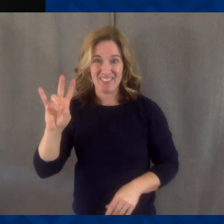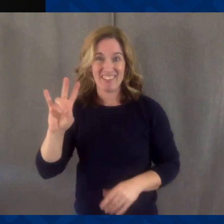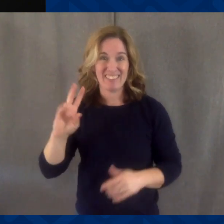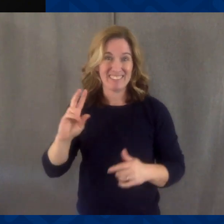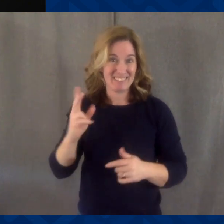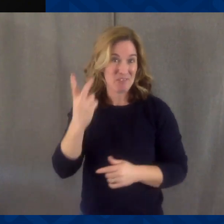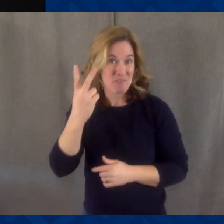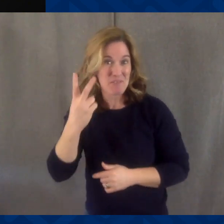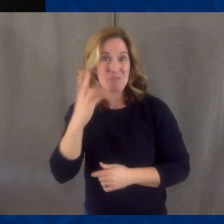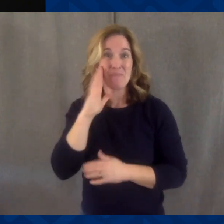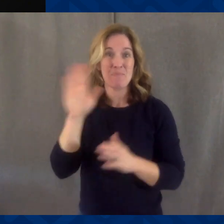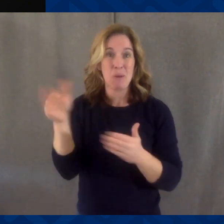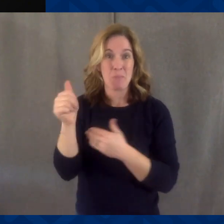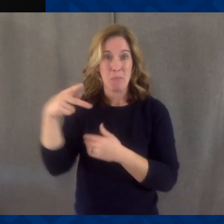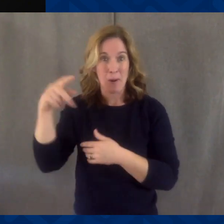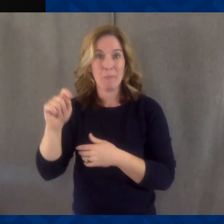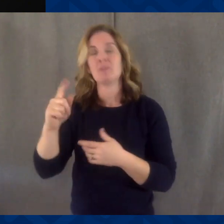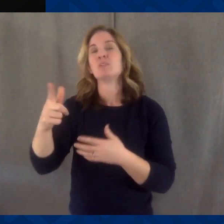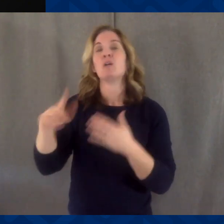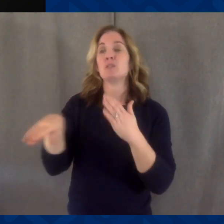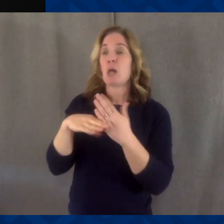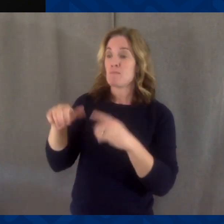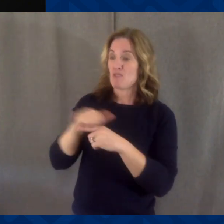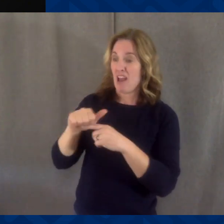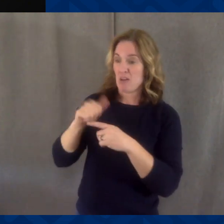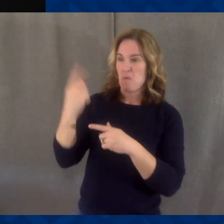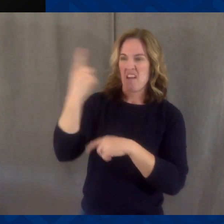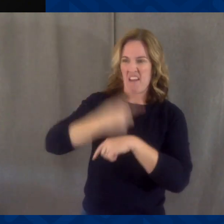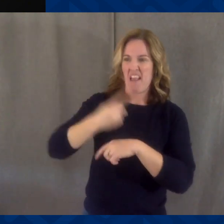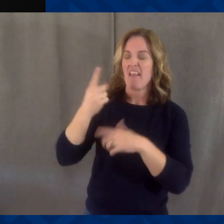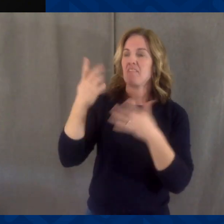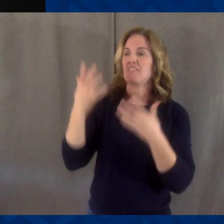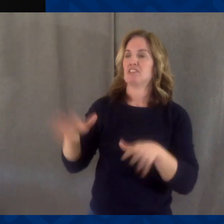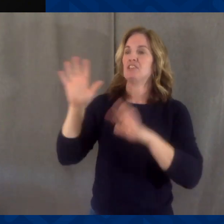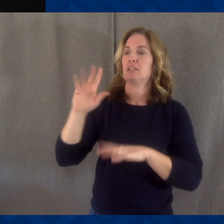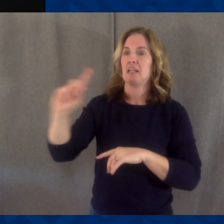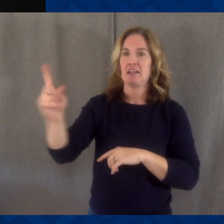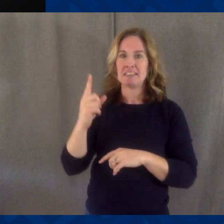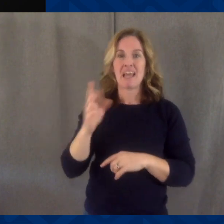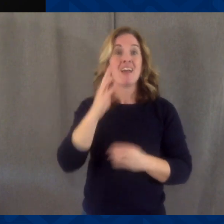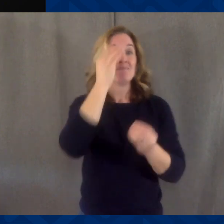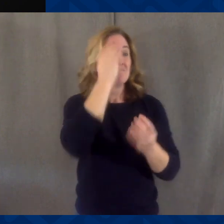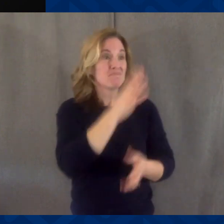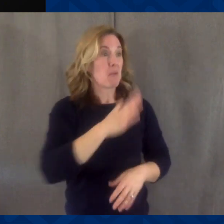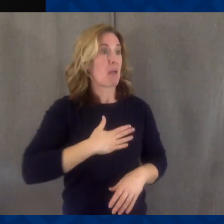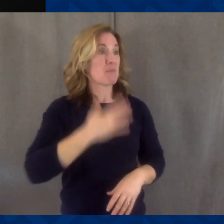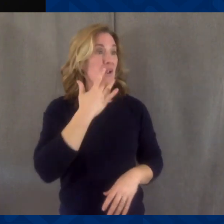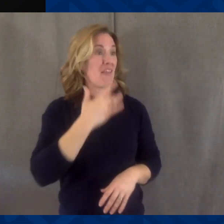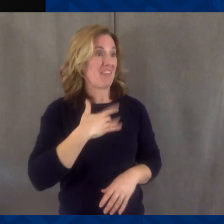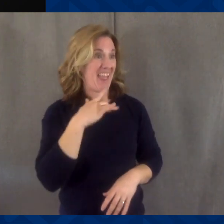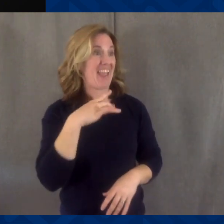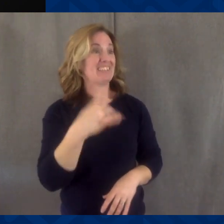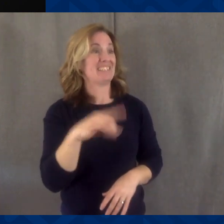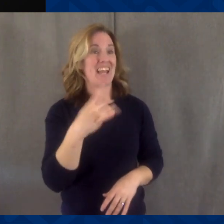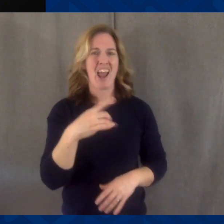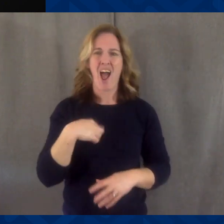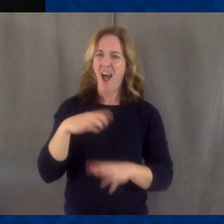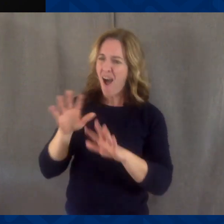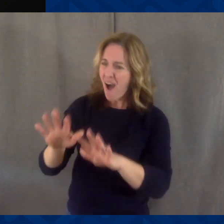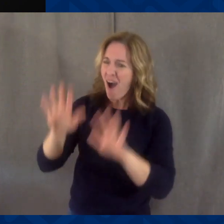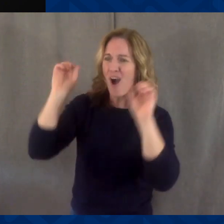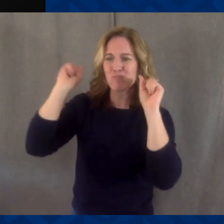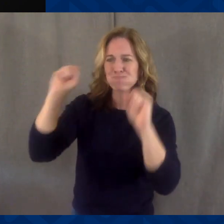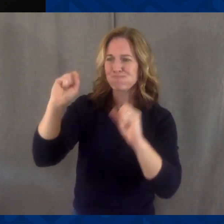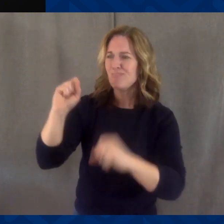us know that it was his 18th birthday. And so I'm pumped for Kay. I'm like, Kay, this is a big day, man. You're stepping